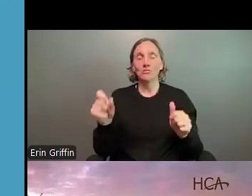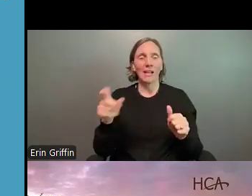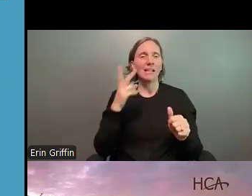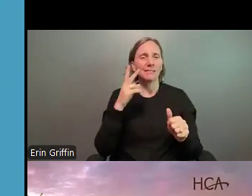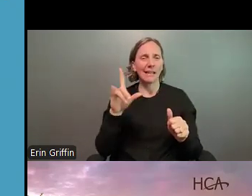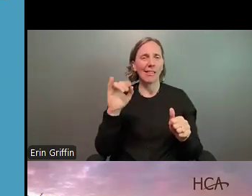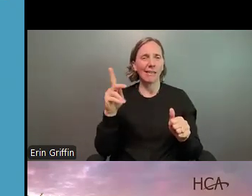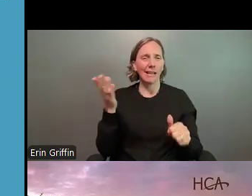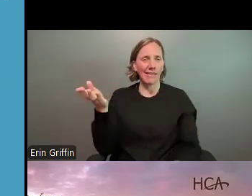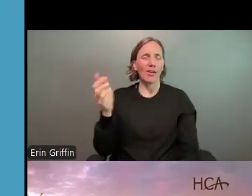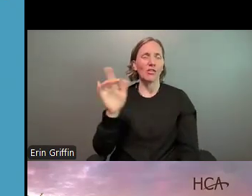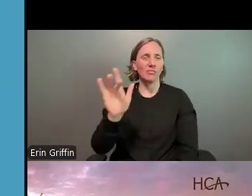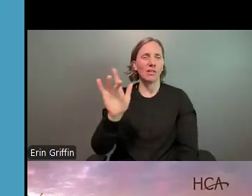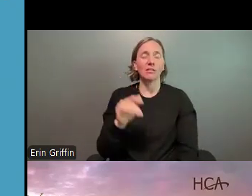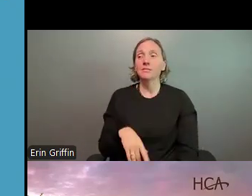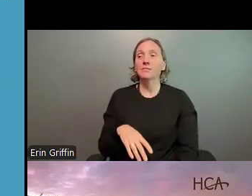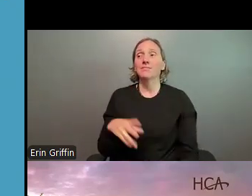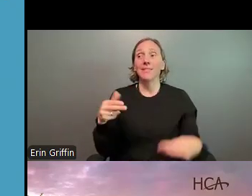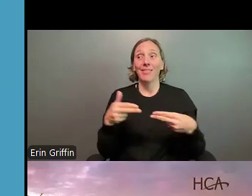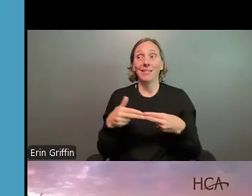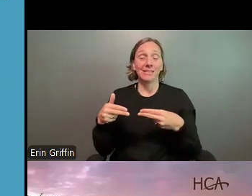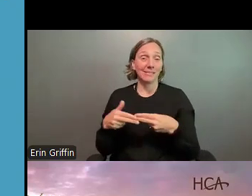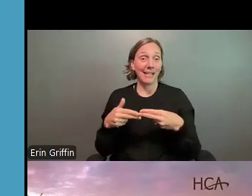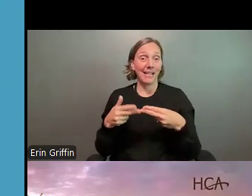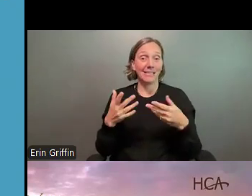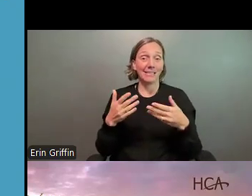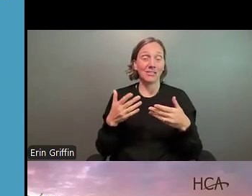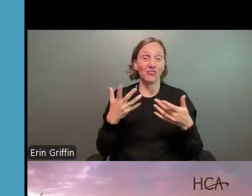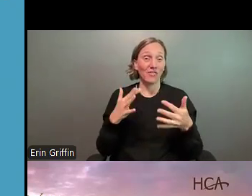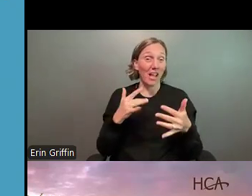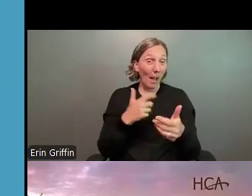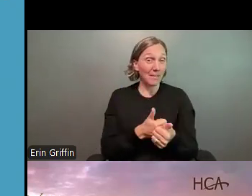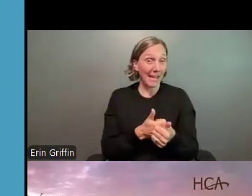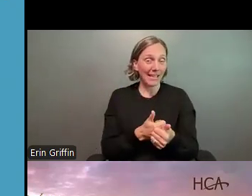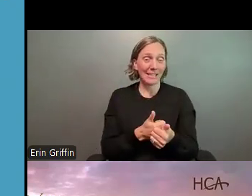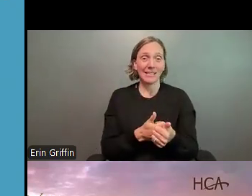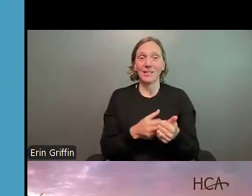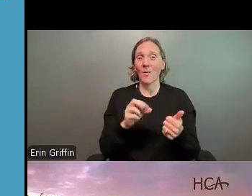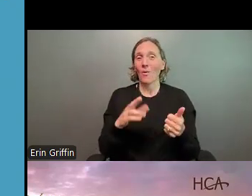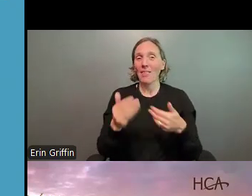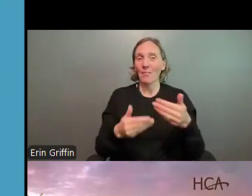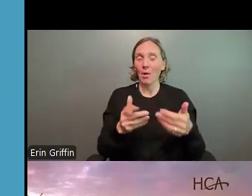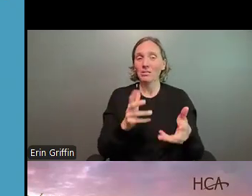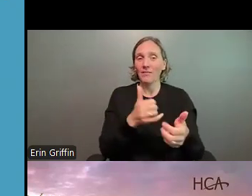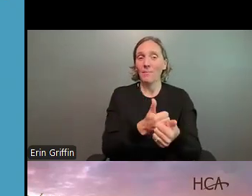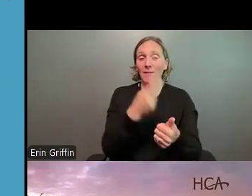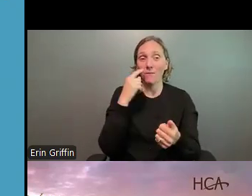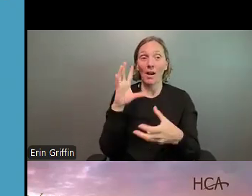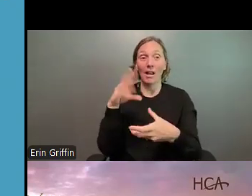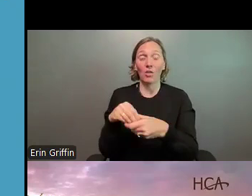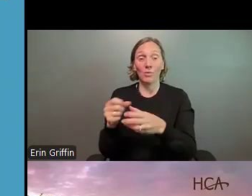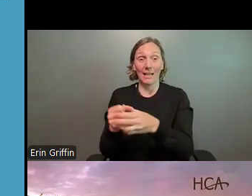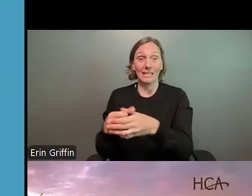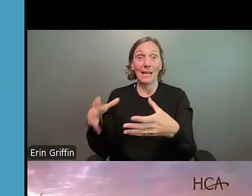and these sites are in the process or have already been updated to include the Apple Health Expansion information. For